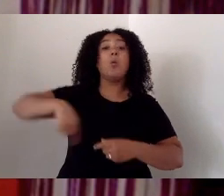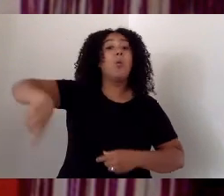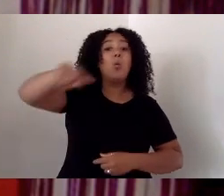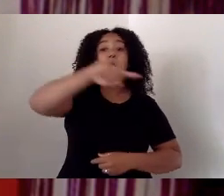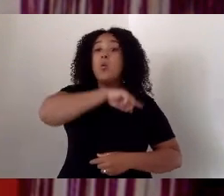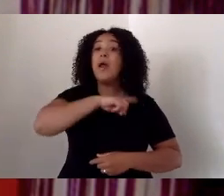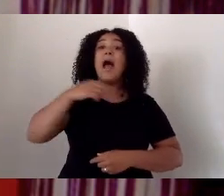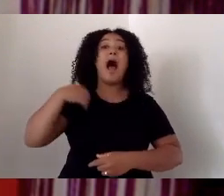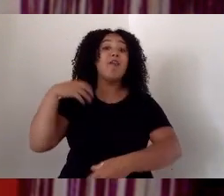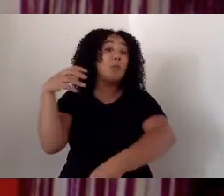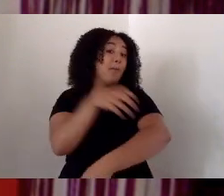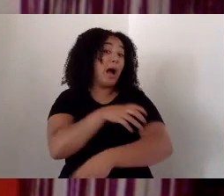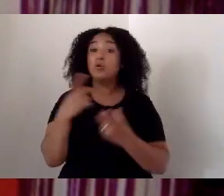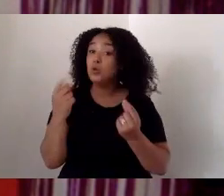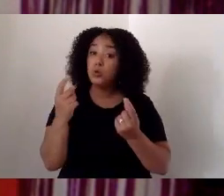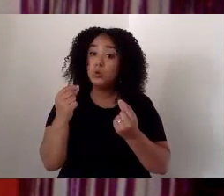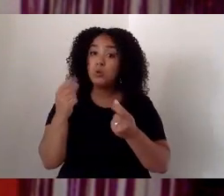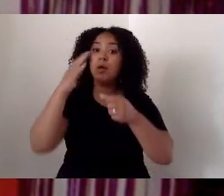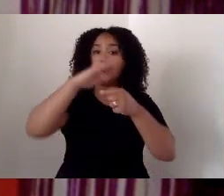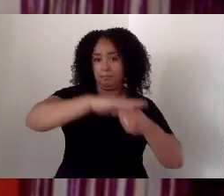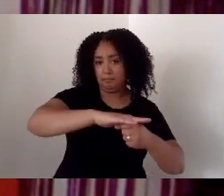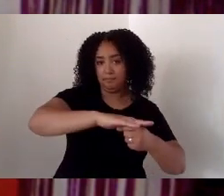down.